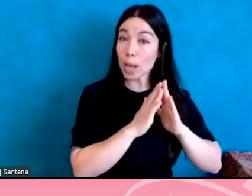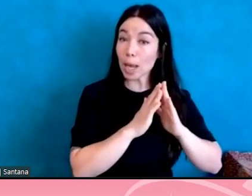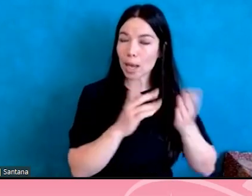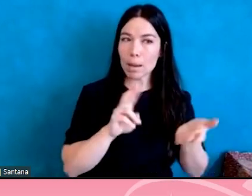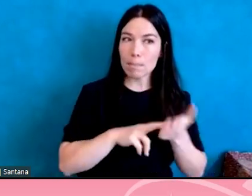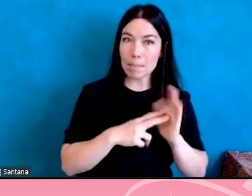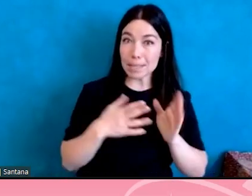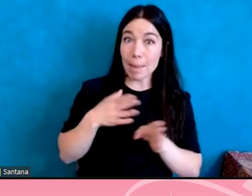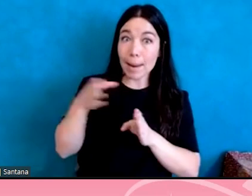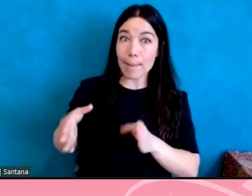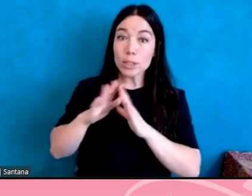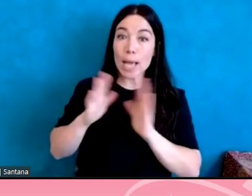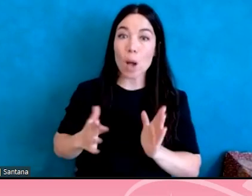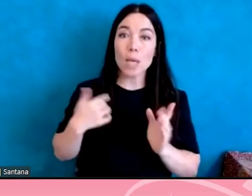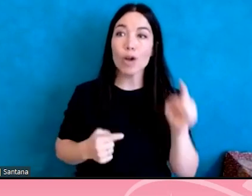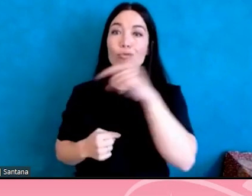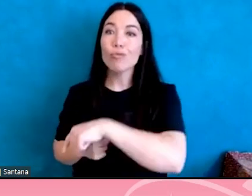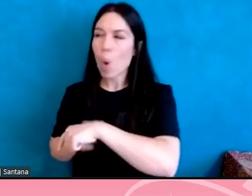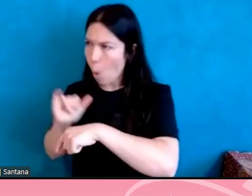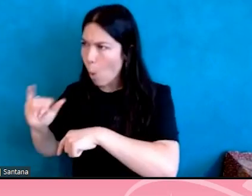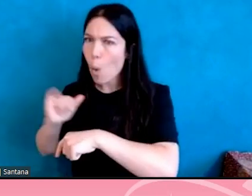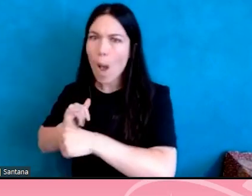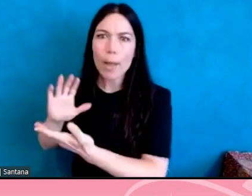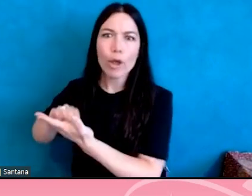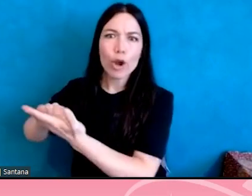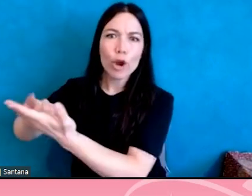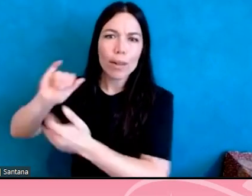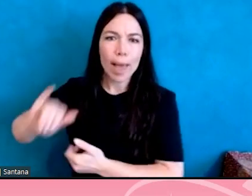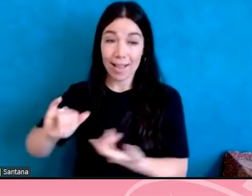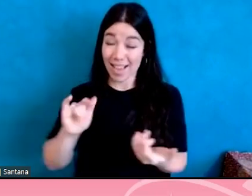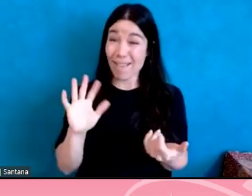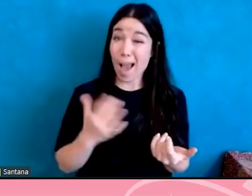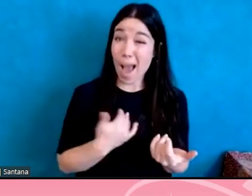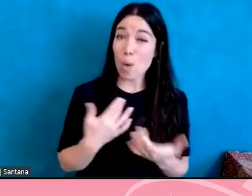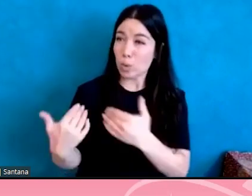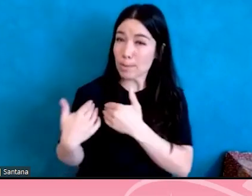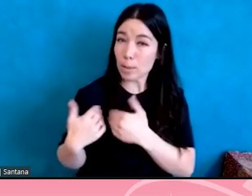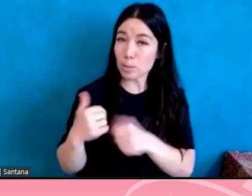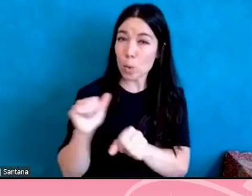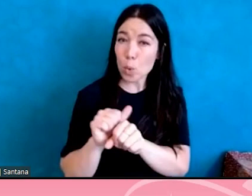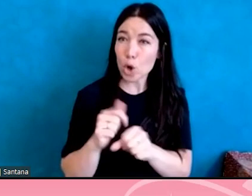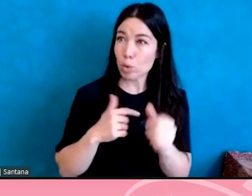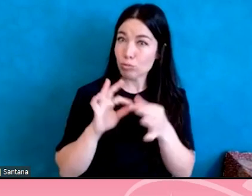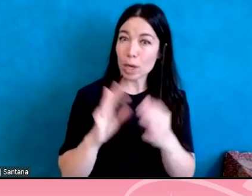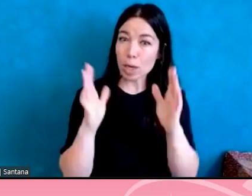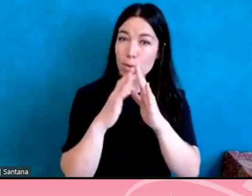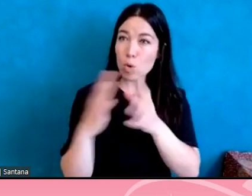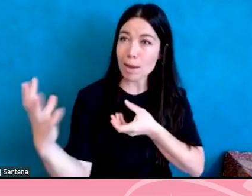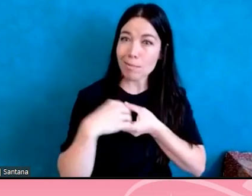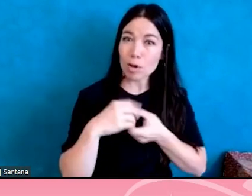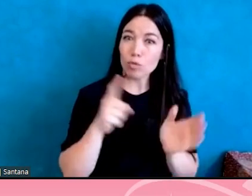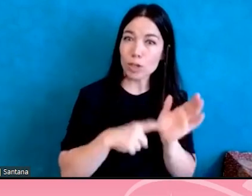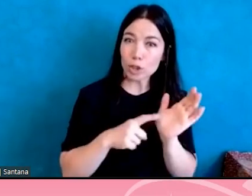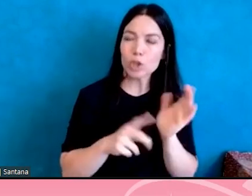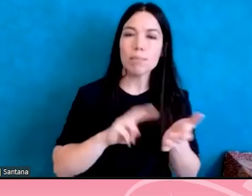we've done our work with community-based and community-engaged research, we've talked to the people in the community about what we are doing